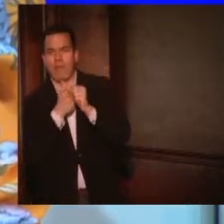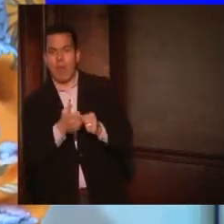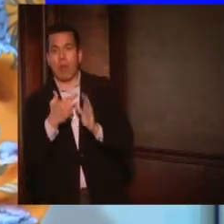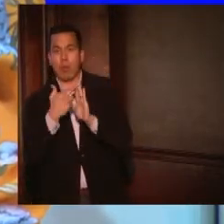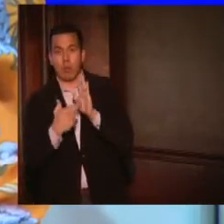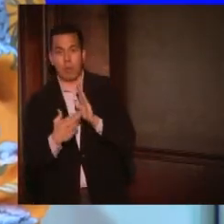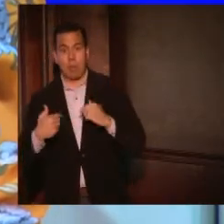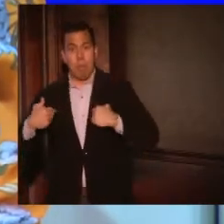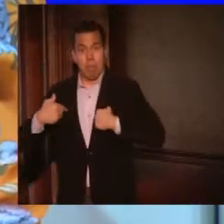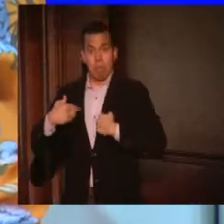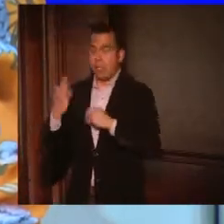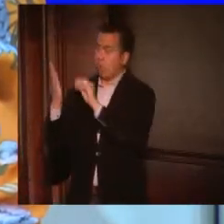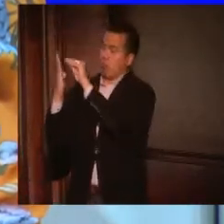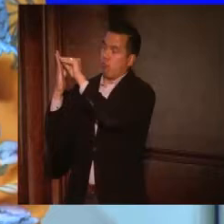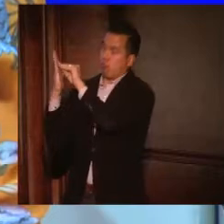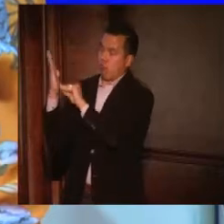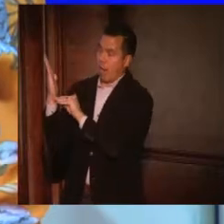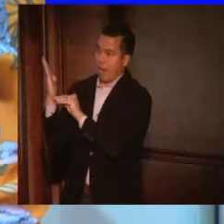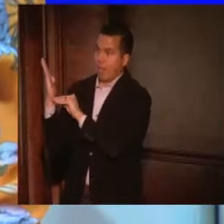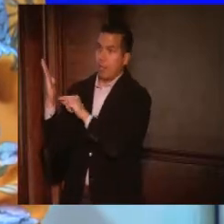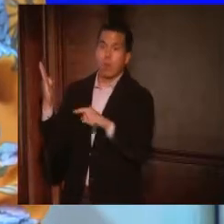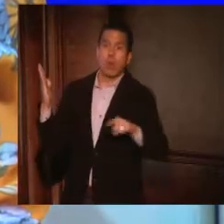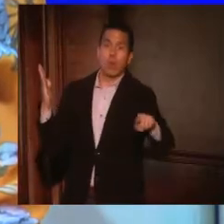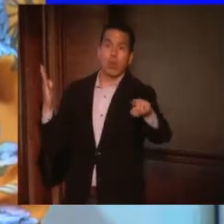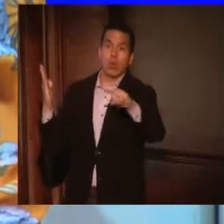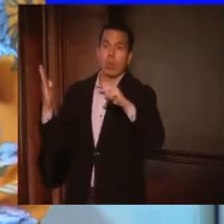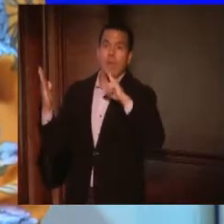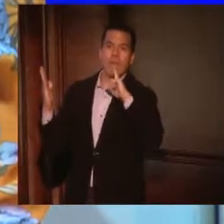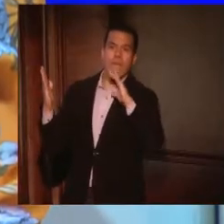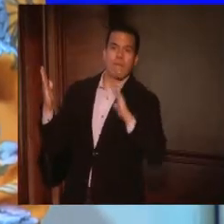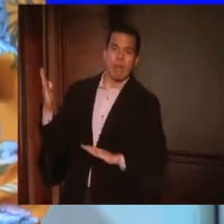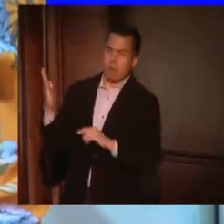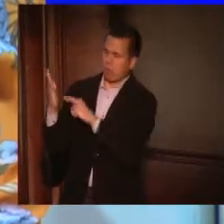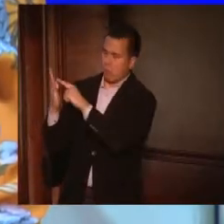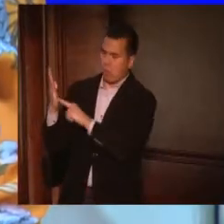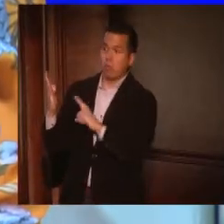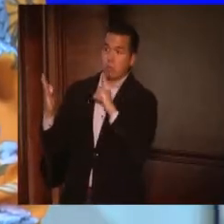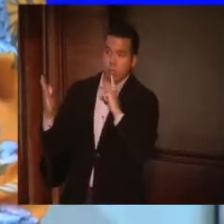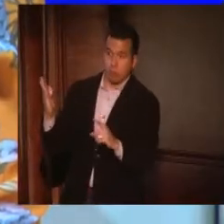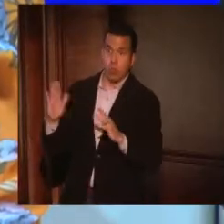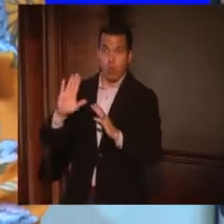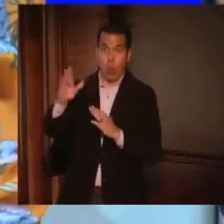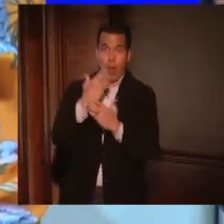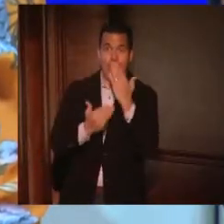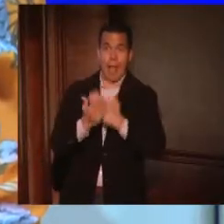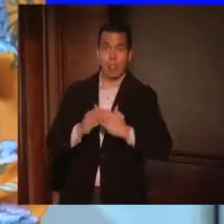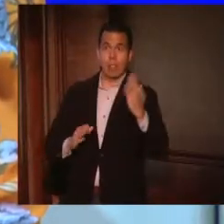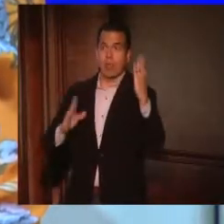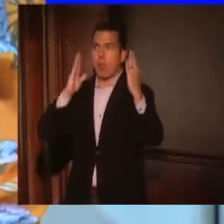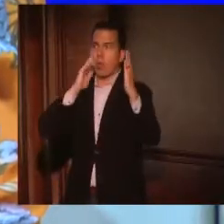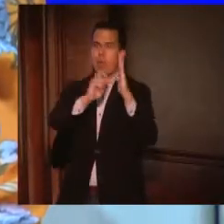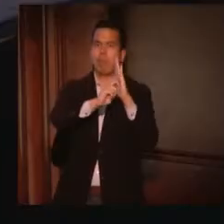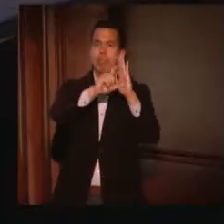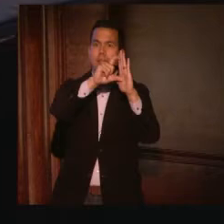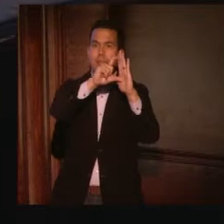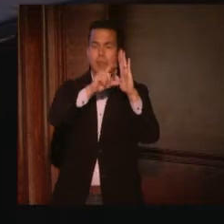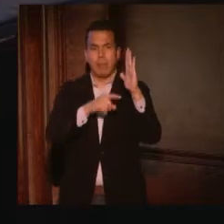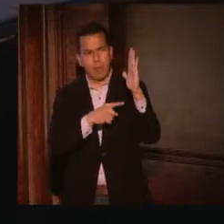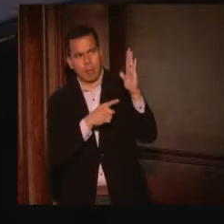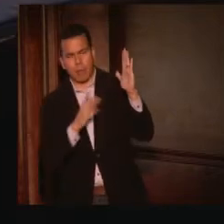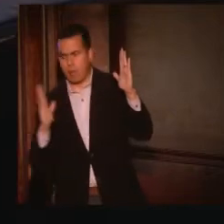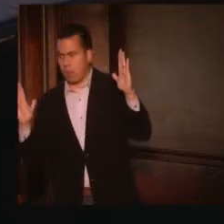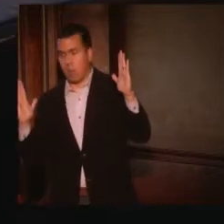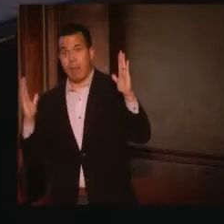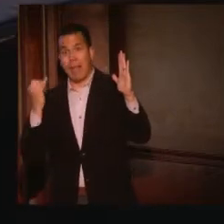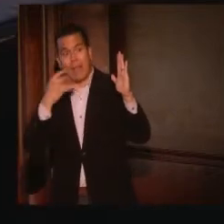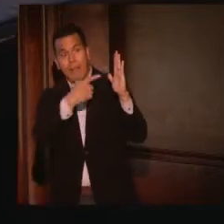write something on it and it's validated by all of your hands, pieces of paper, it's gonna show up on everyone. And if we wanna change that